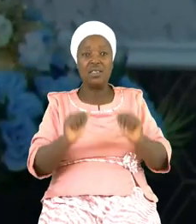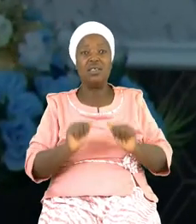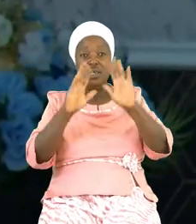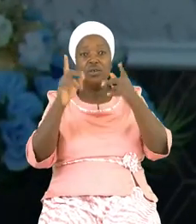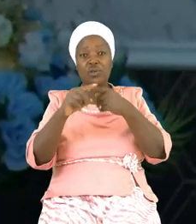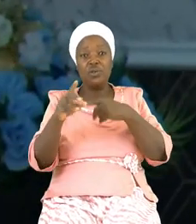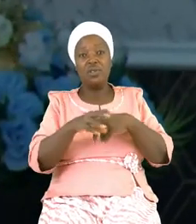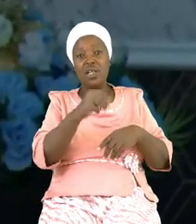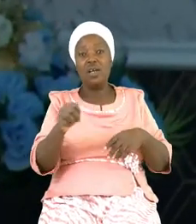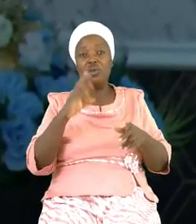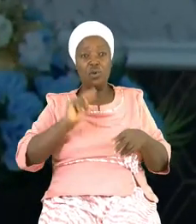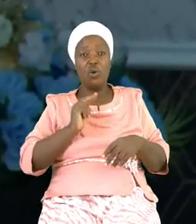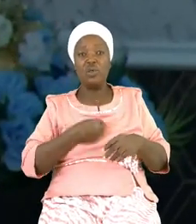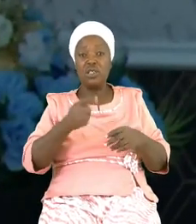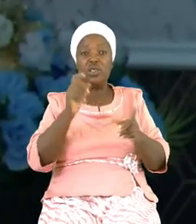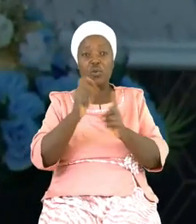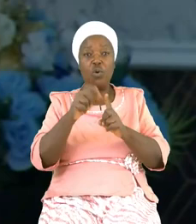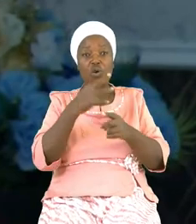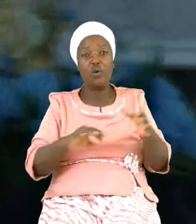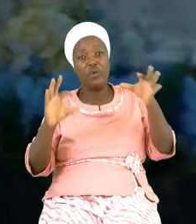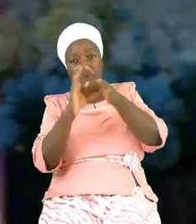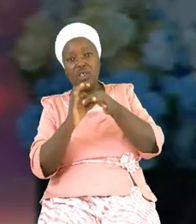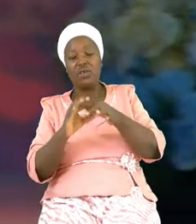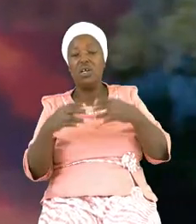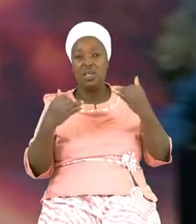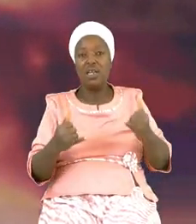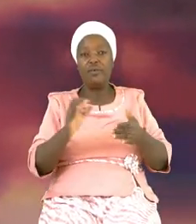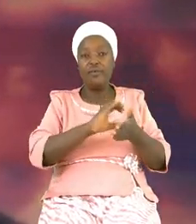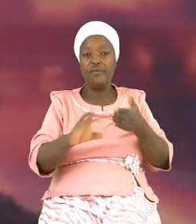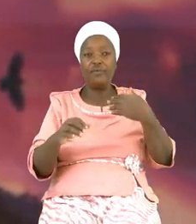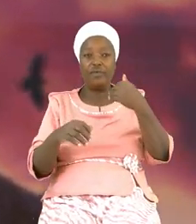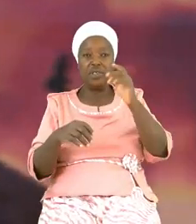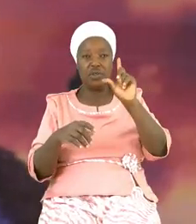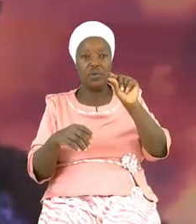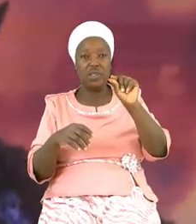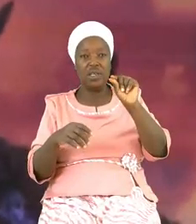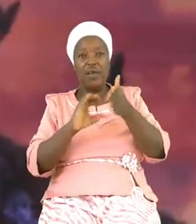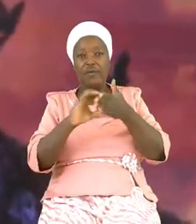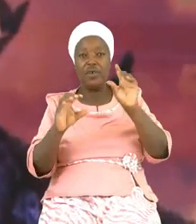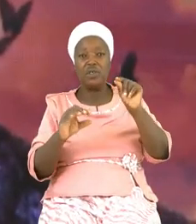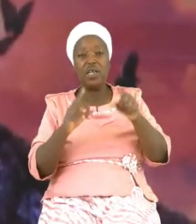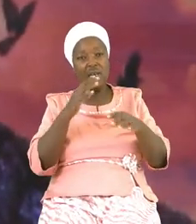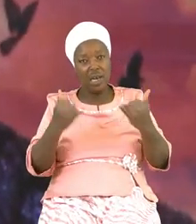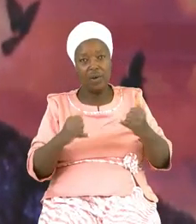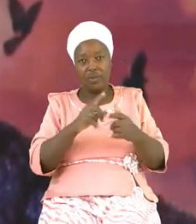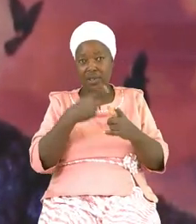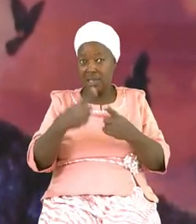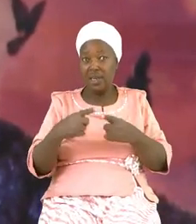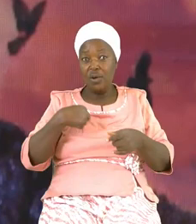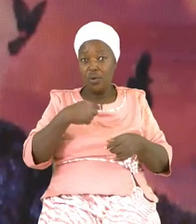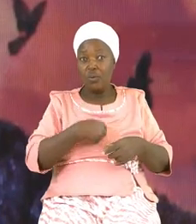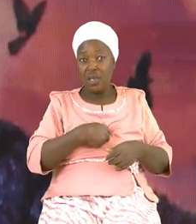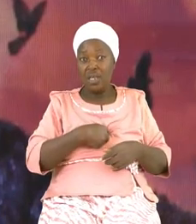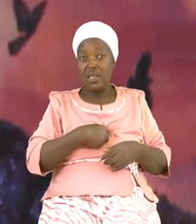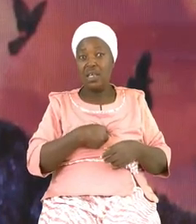the word of reconciliation. Look at verse 20. In verse 20, now then we are